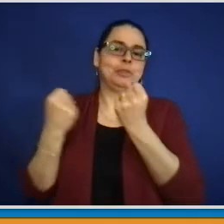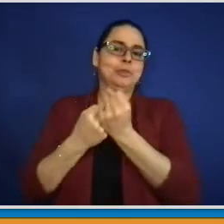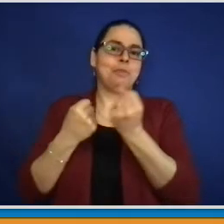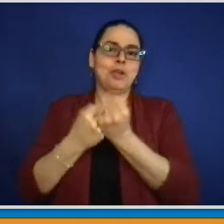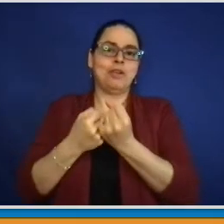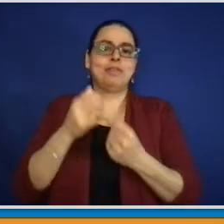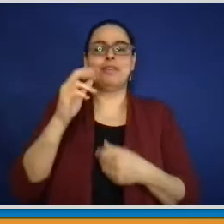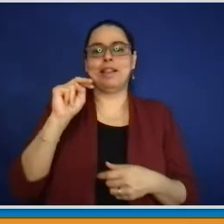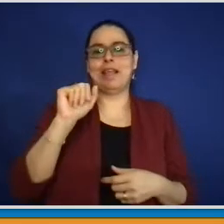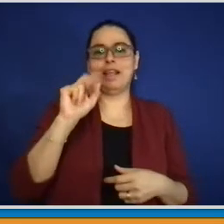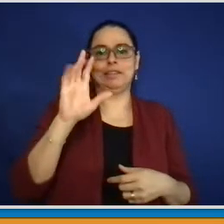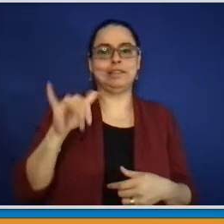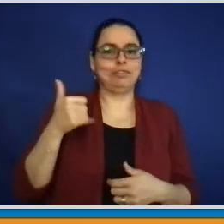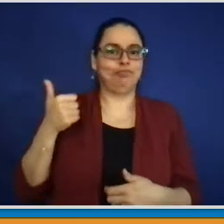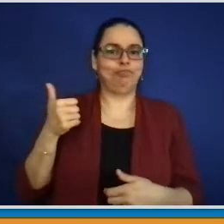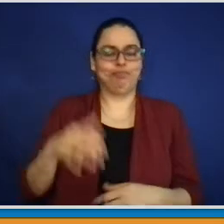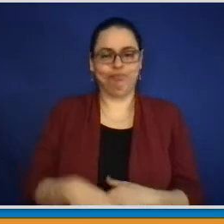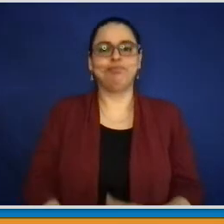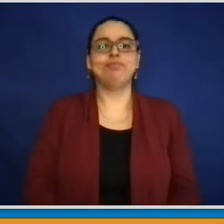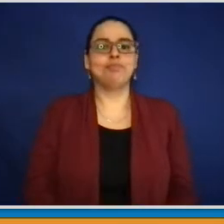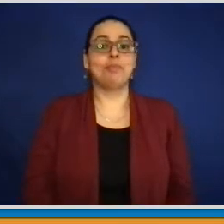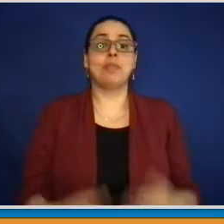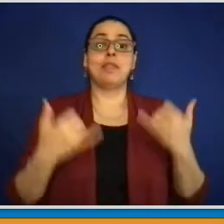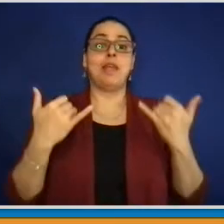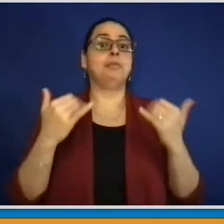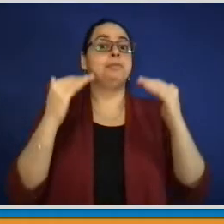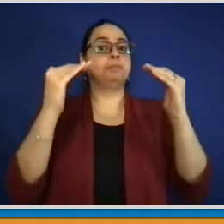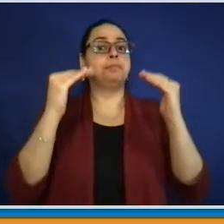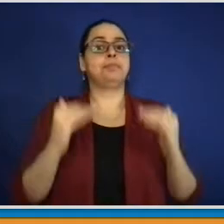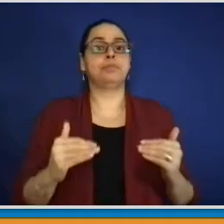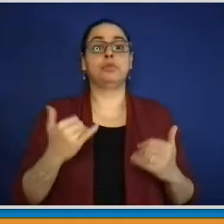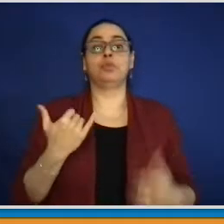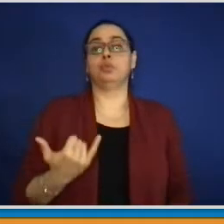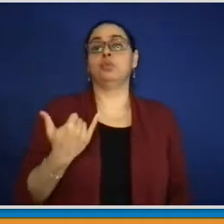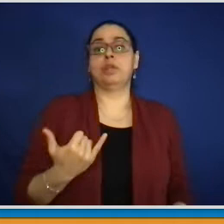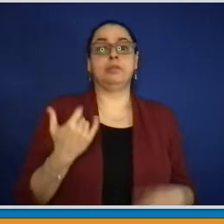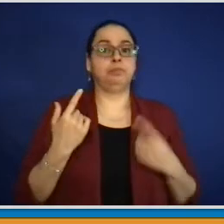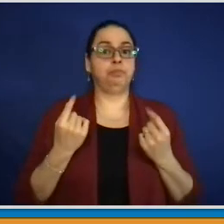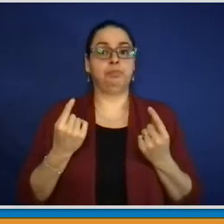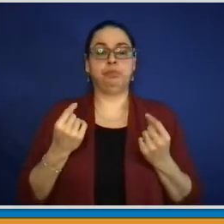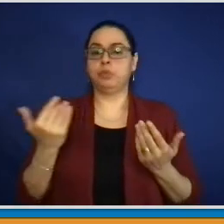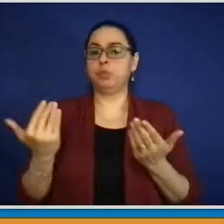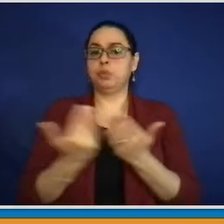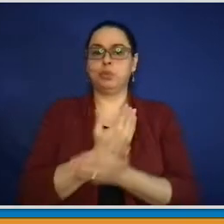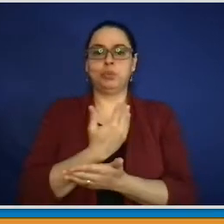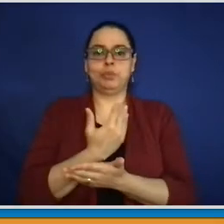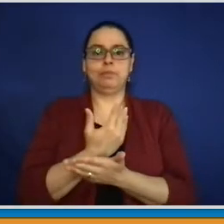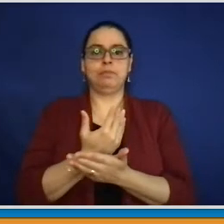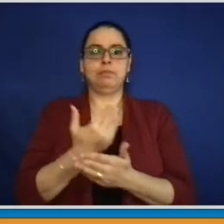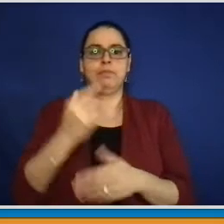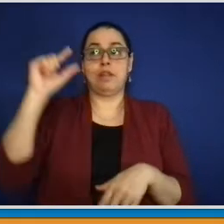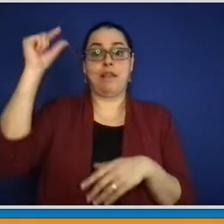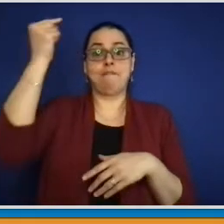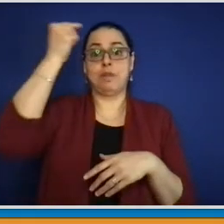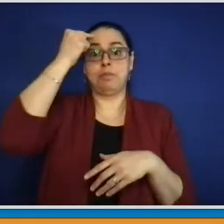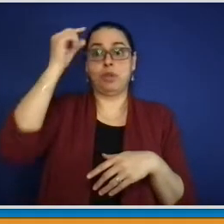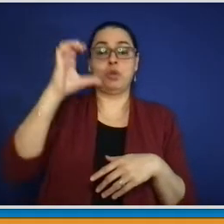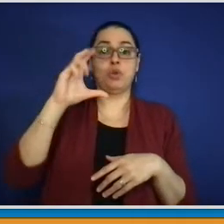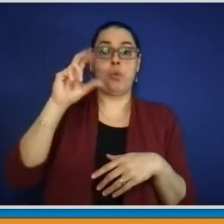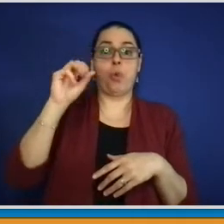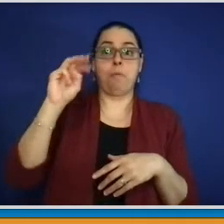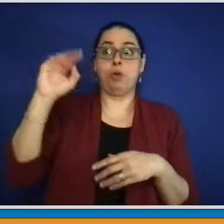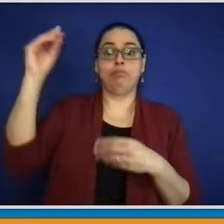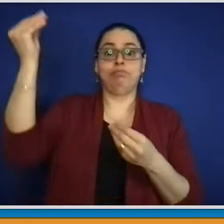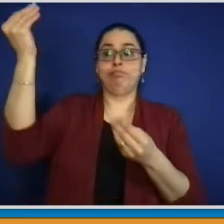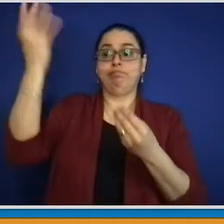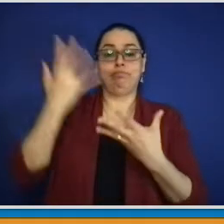that now, if you are age 50 or older, you are eligible to receive the COVID-19 vaccine. That begins with appointments tomorrow morning as of 8